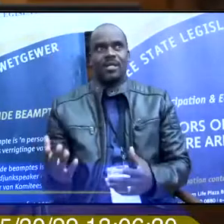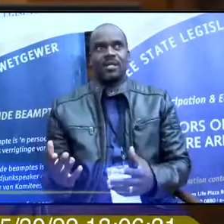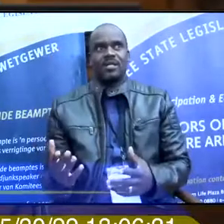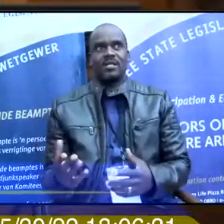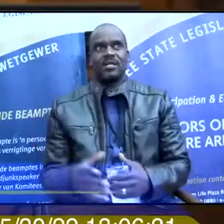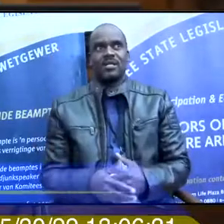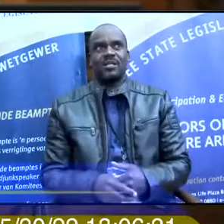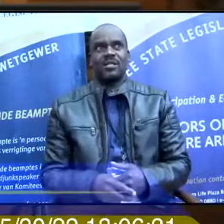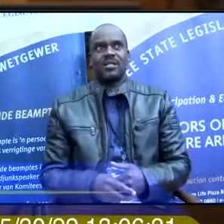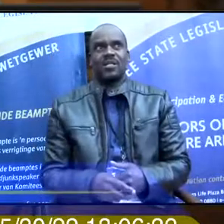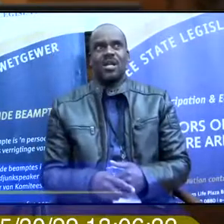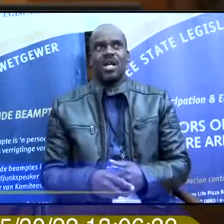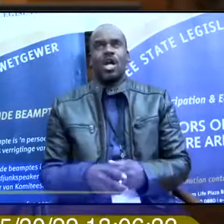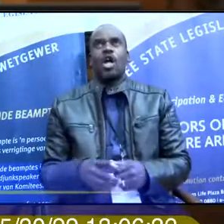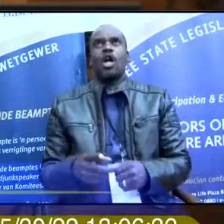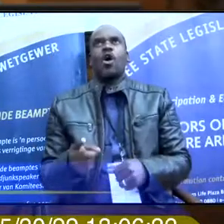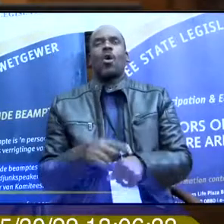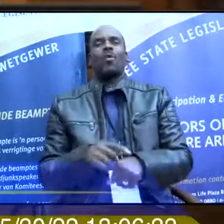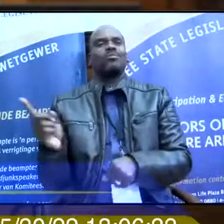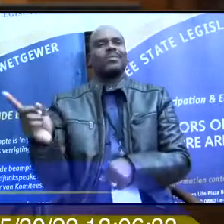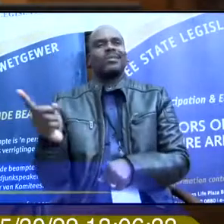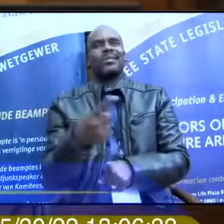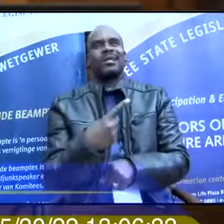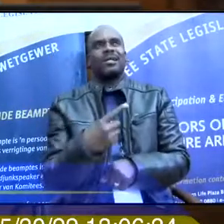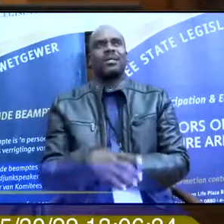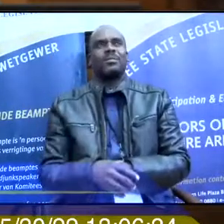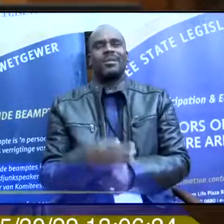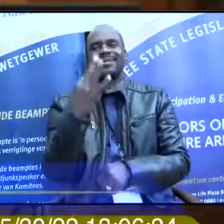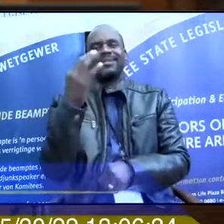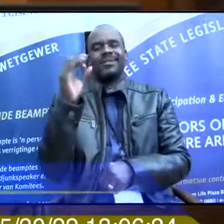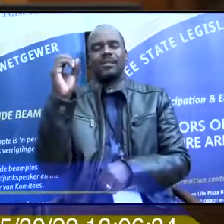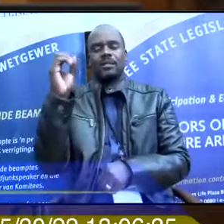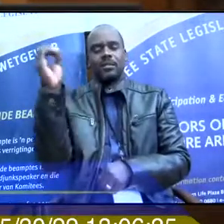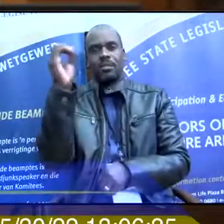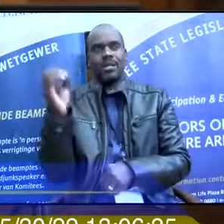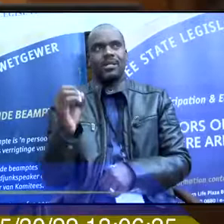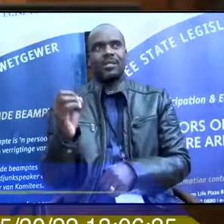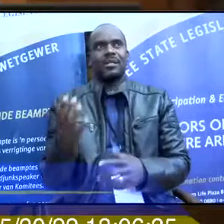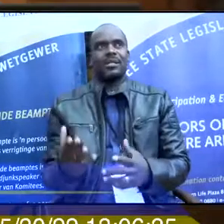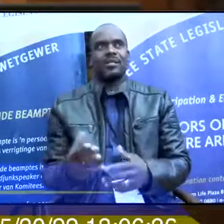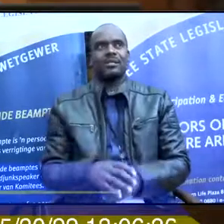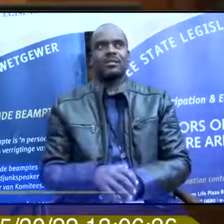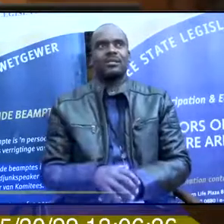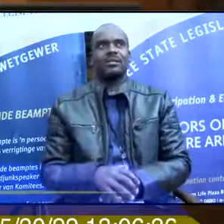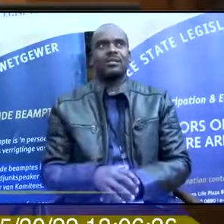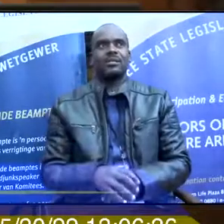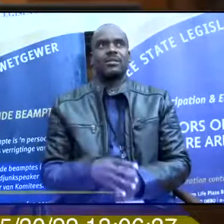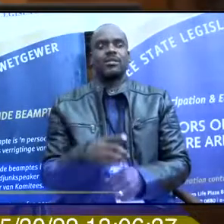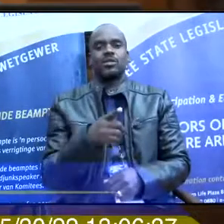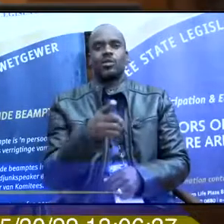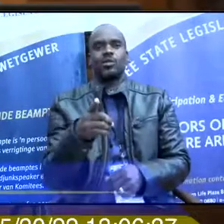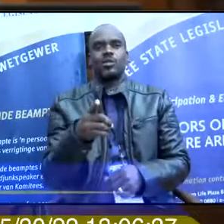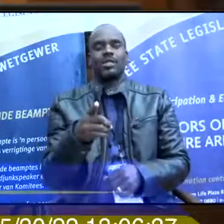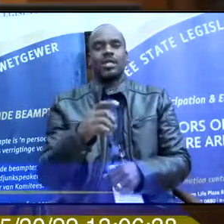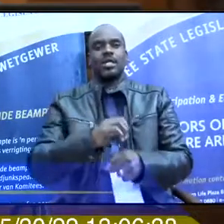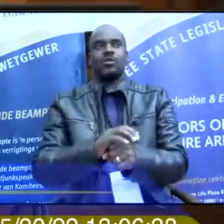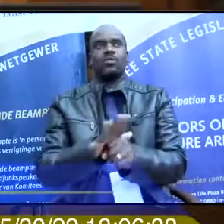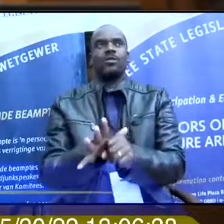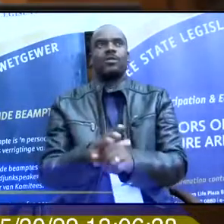and we have reached an all-time record of about 30 percent of unemployment rate in the country during 2020.